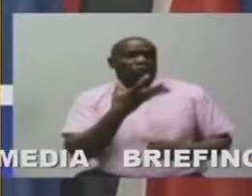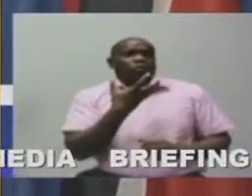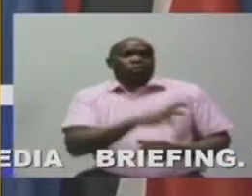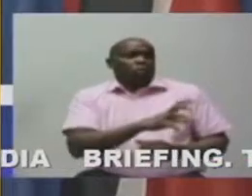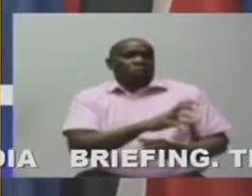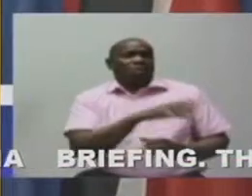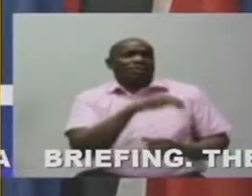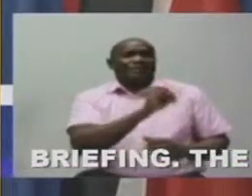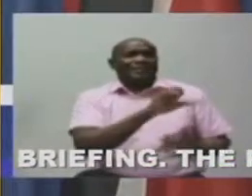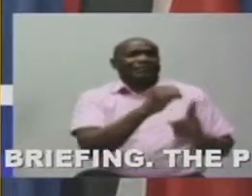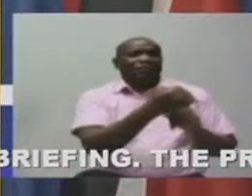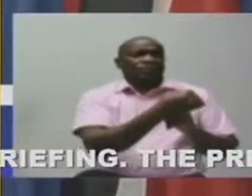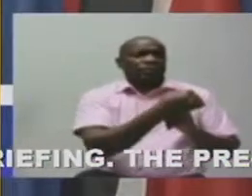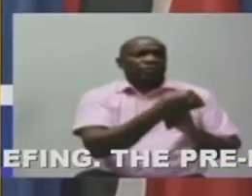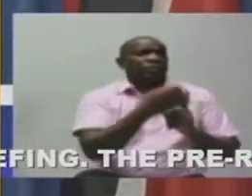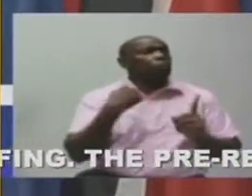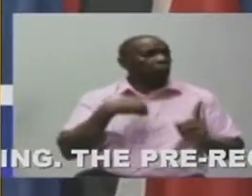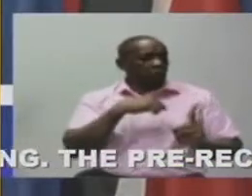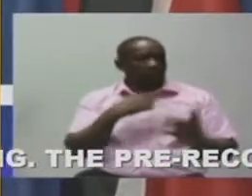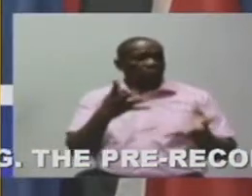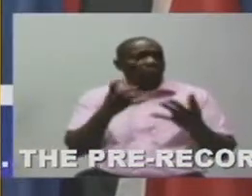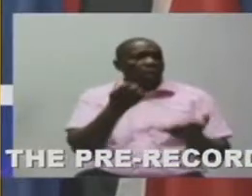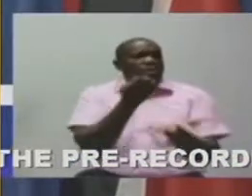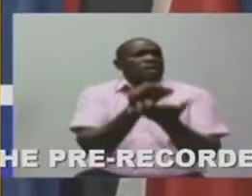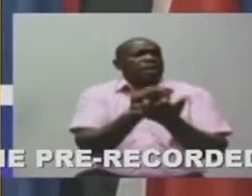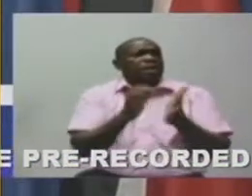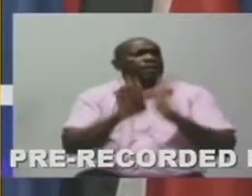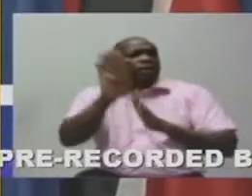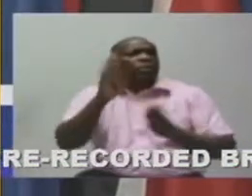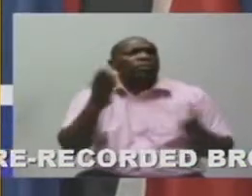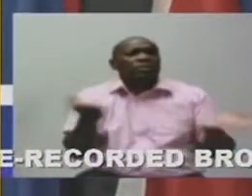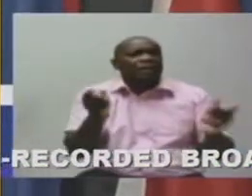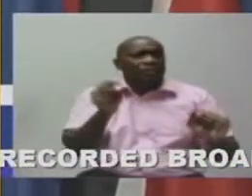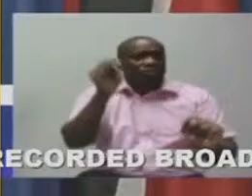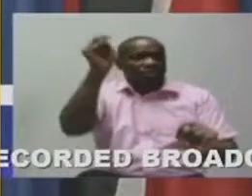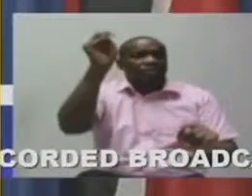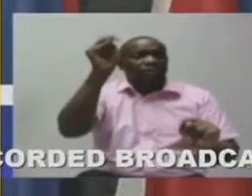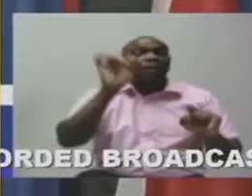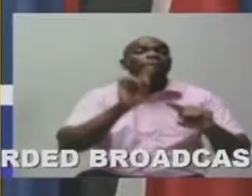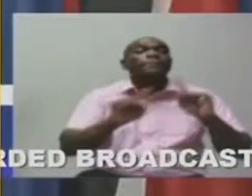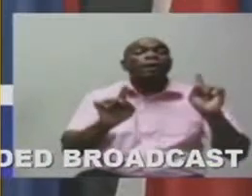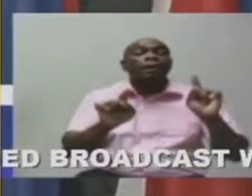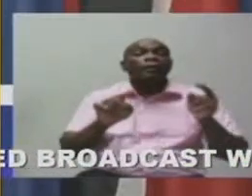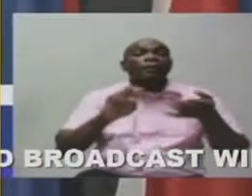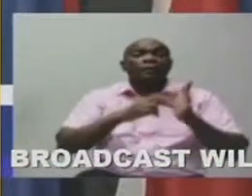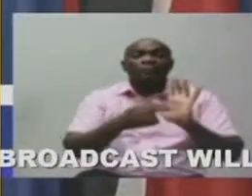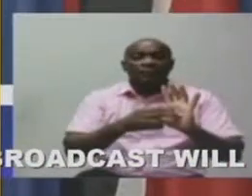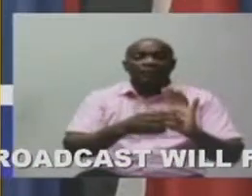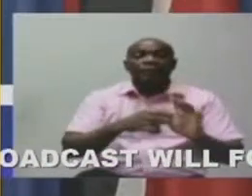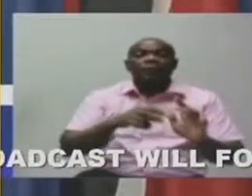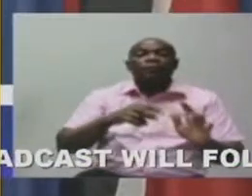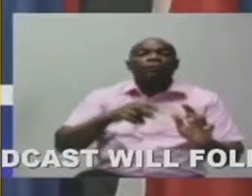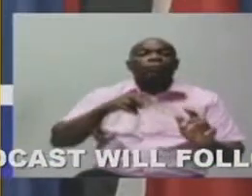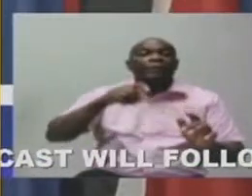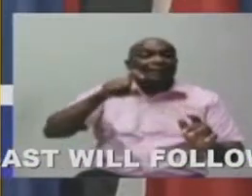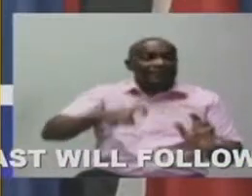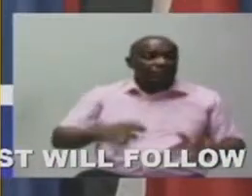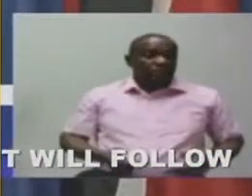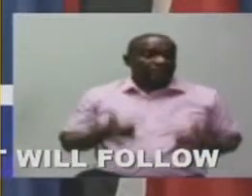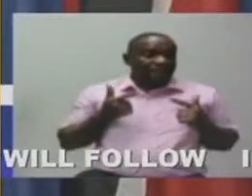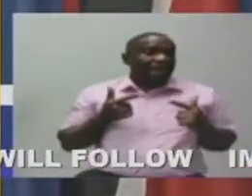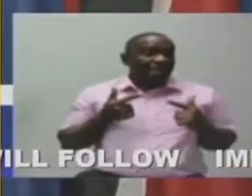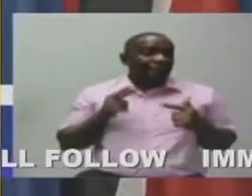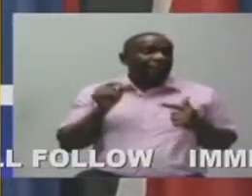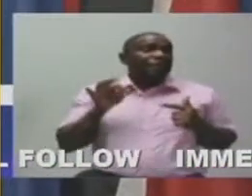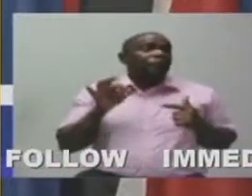growth. We want growth in the economy, but we have to be alive to experience the growth. So the things that